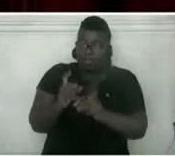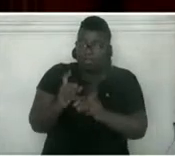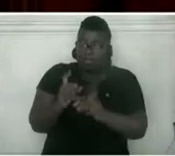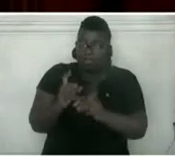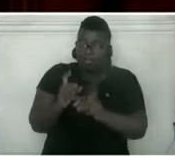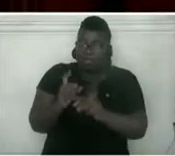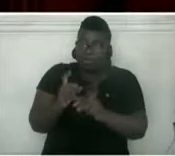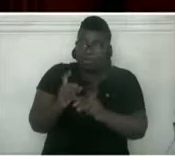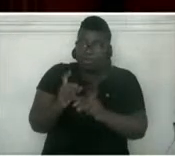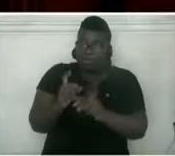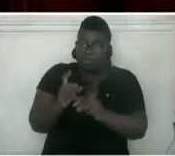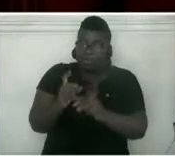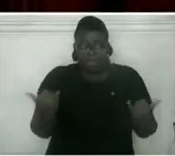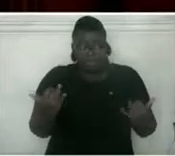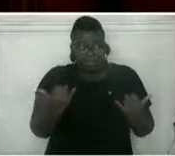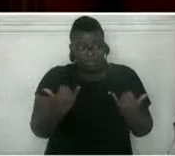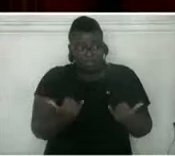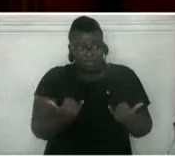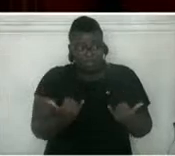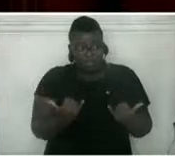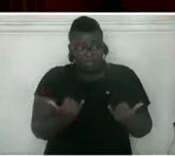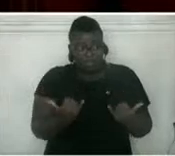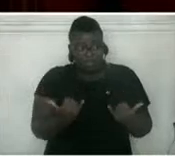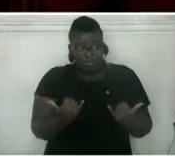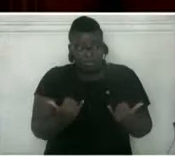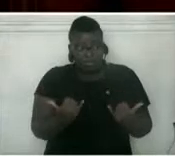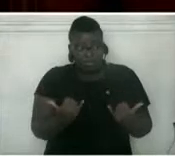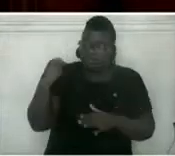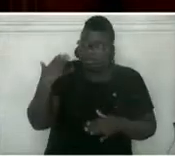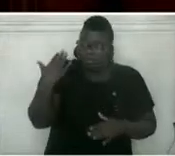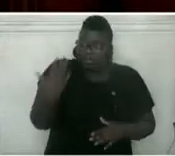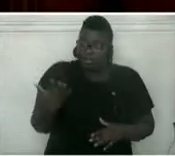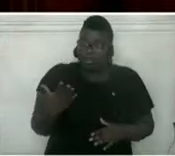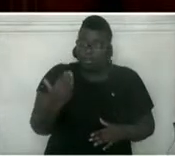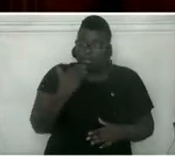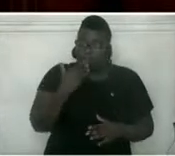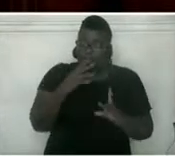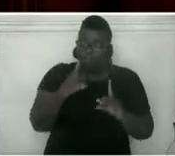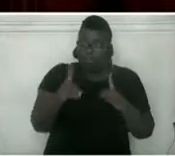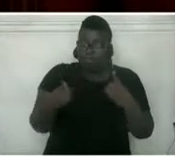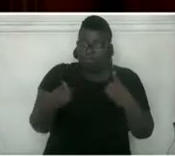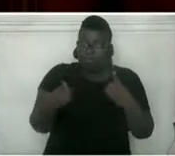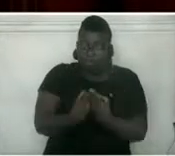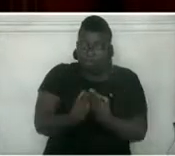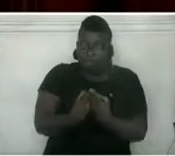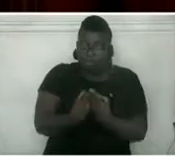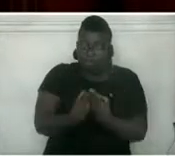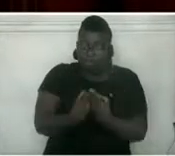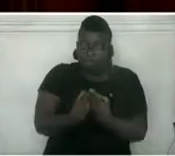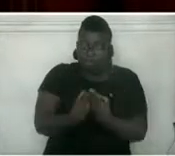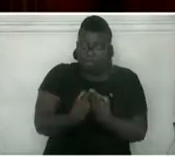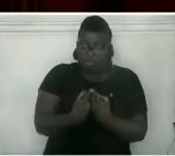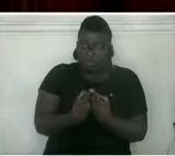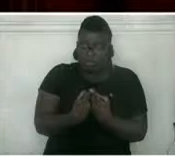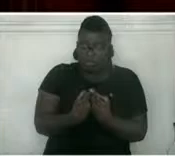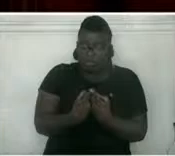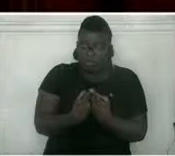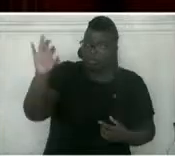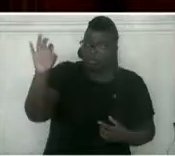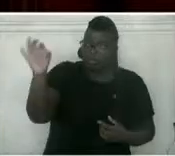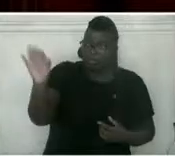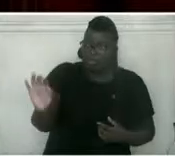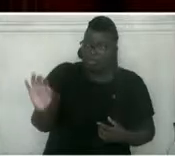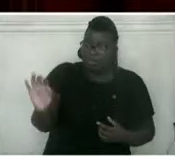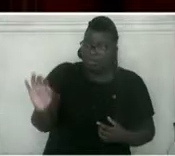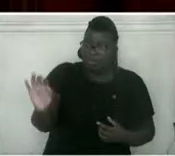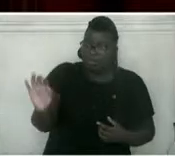today that all the work tendered by department had the compulsory 35% of